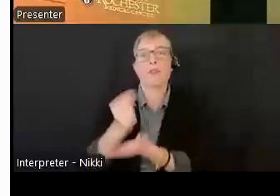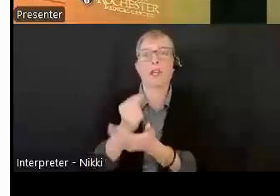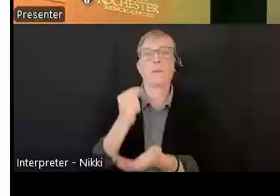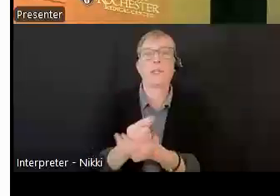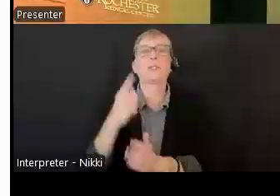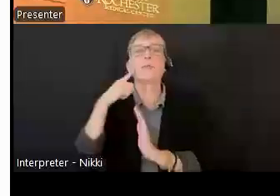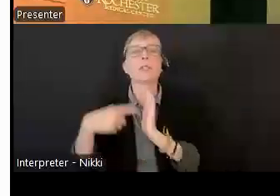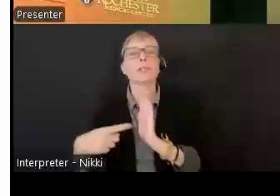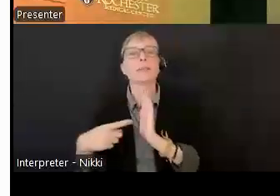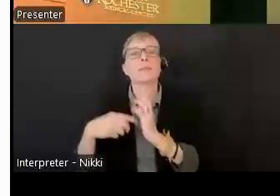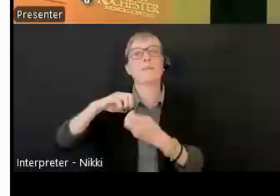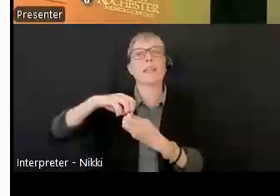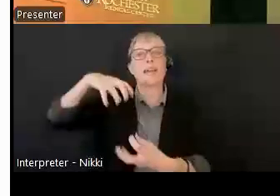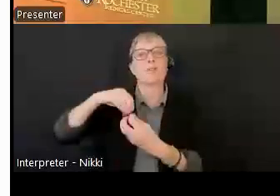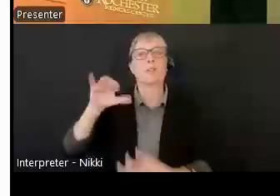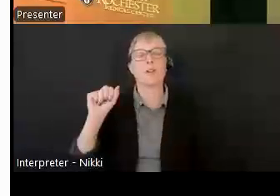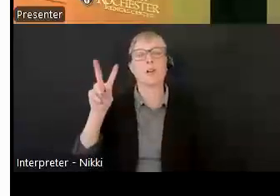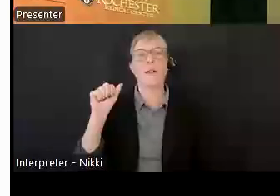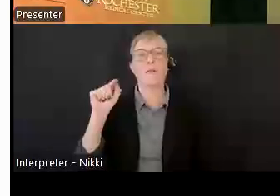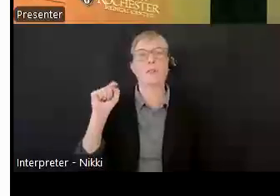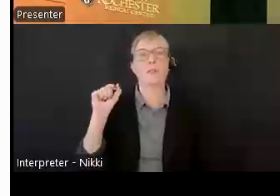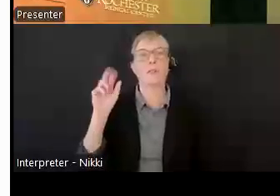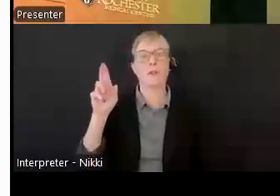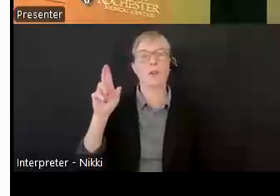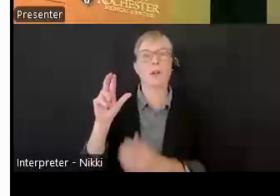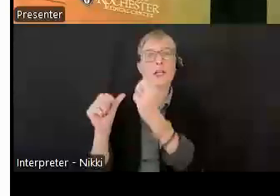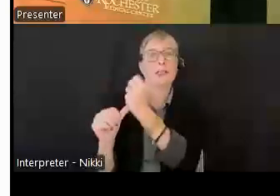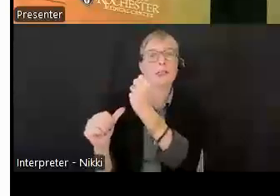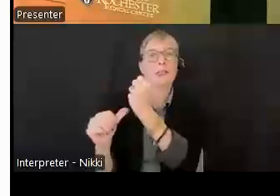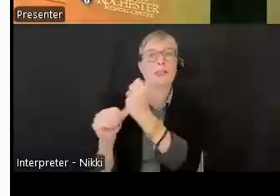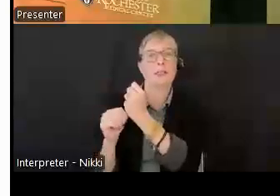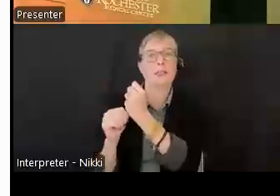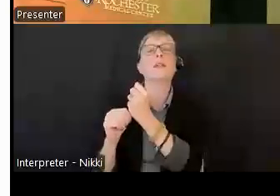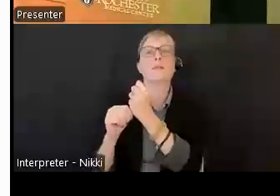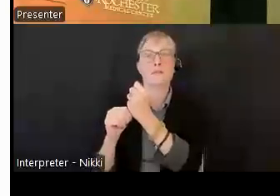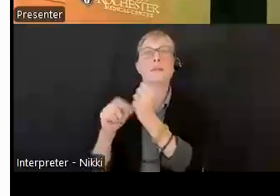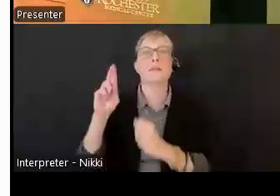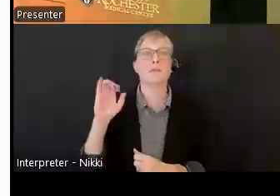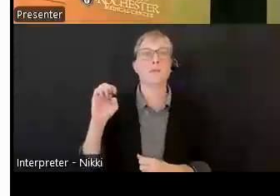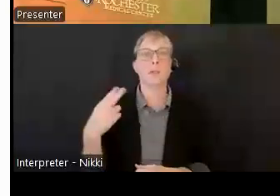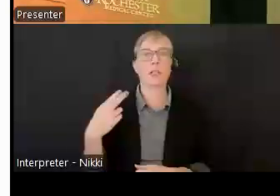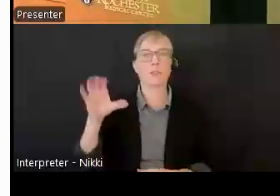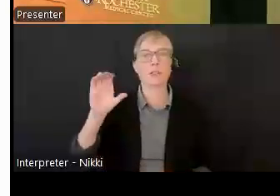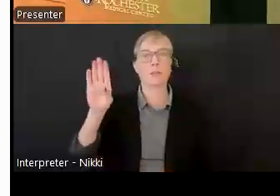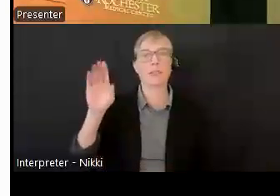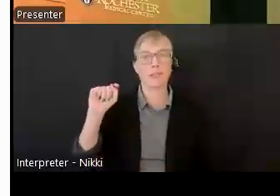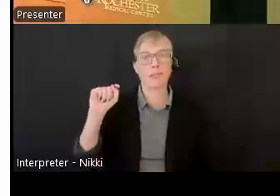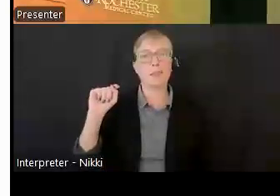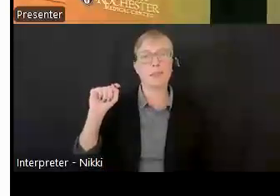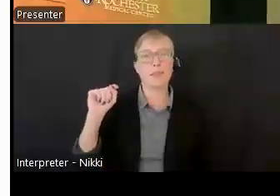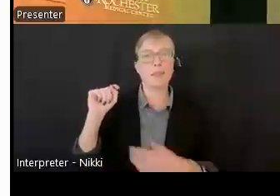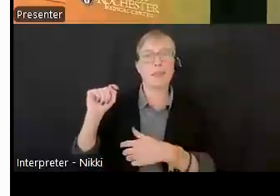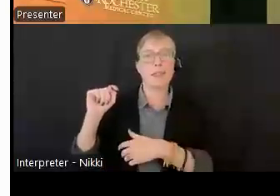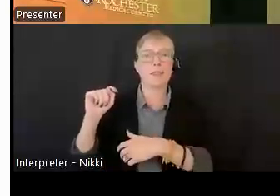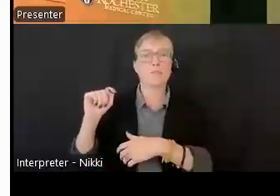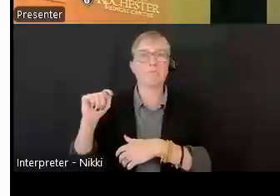CBT platform and biomarker research to advance the field as it pertains to the treatment of individuals with co-occurring substance use and